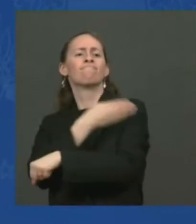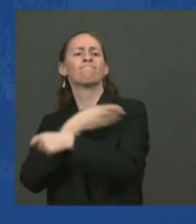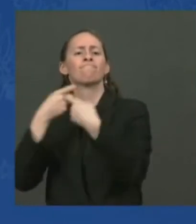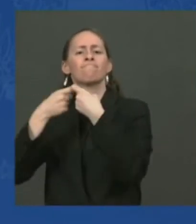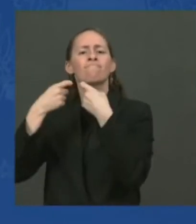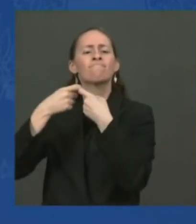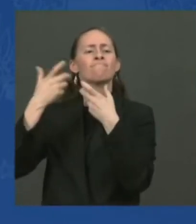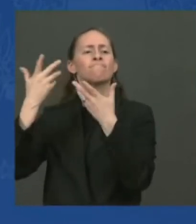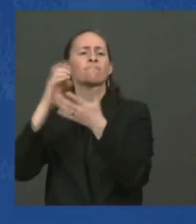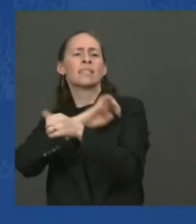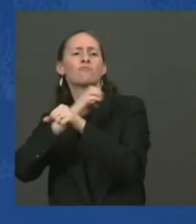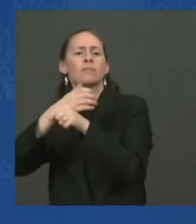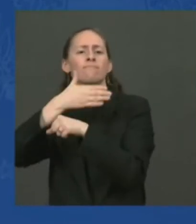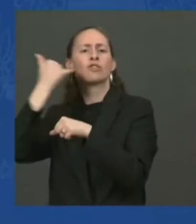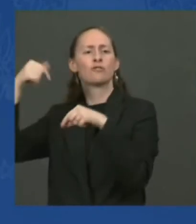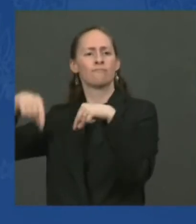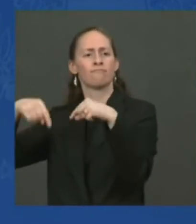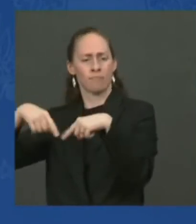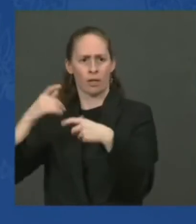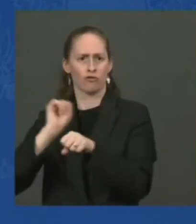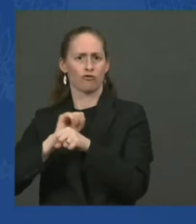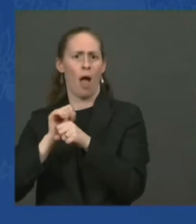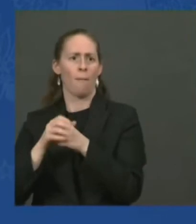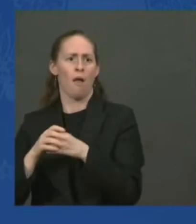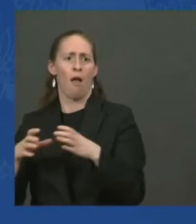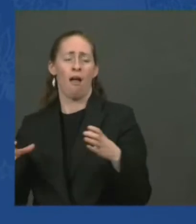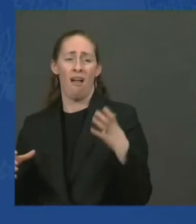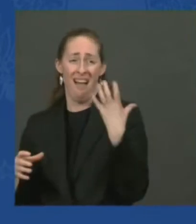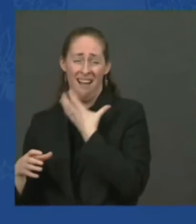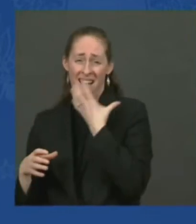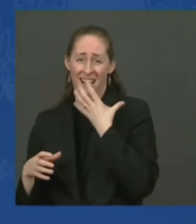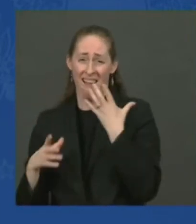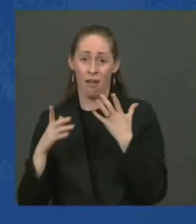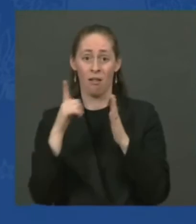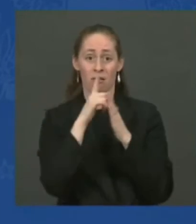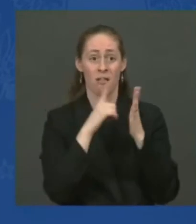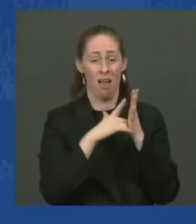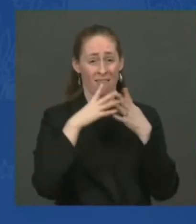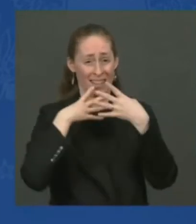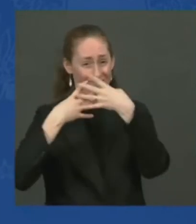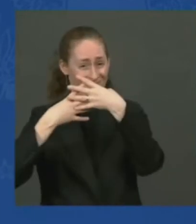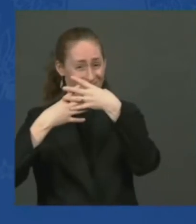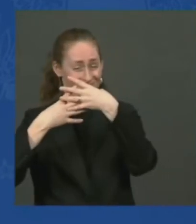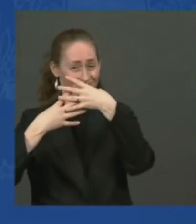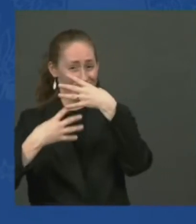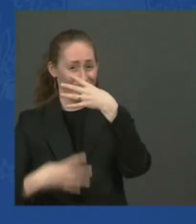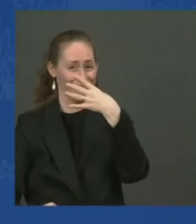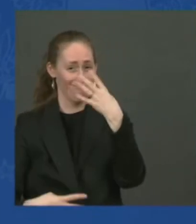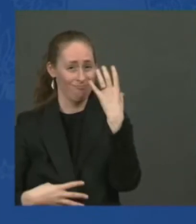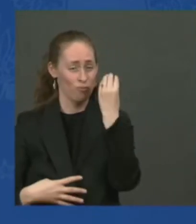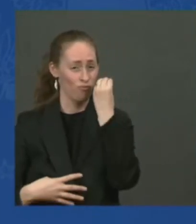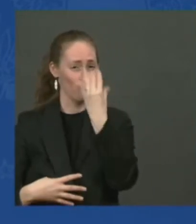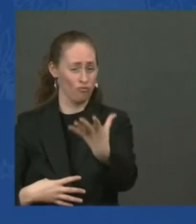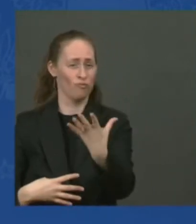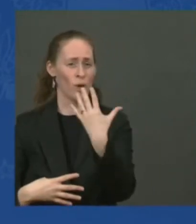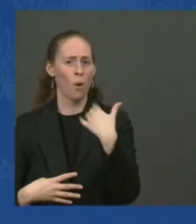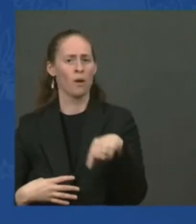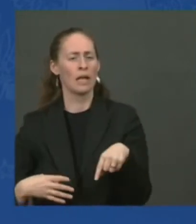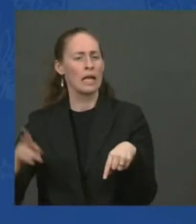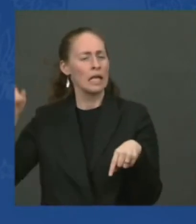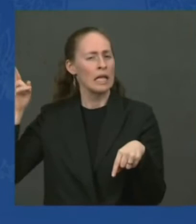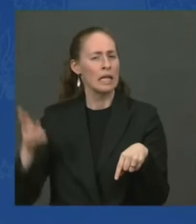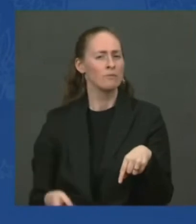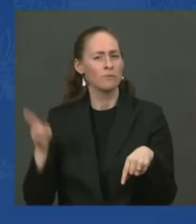more jobs. There's so much more in the law, but most of all, it does something truly historic. I ran for president believing it was time